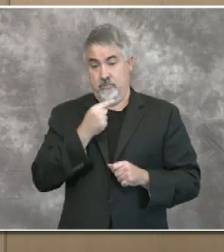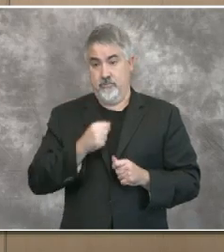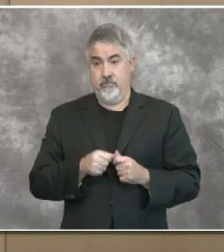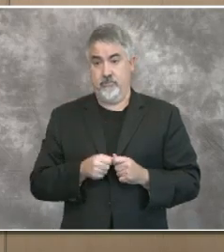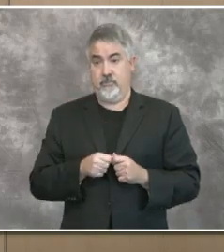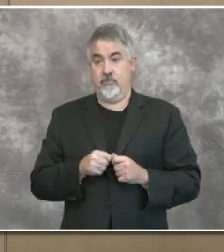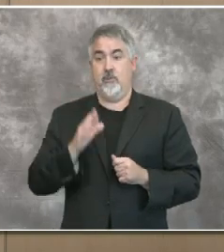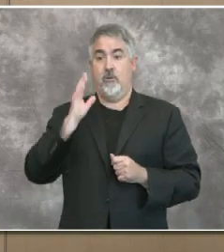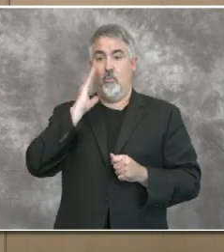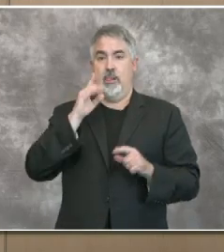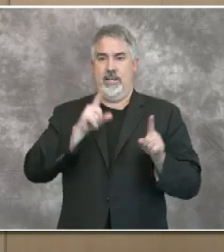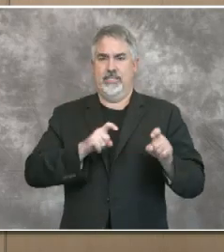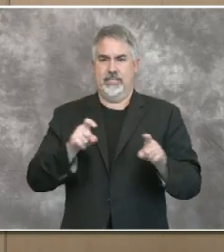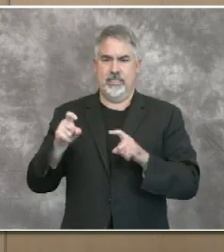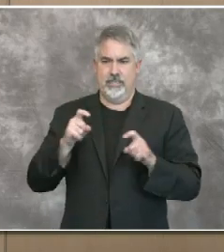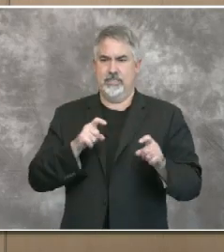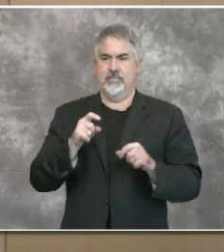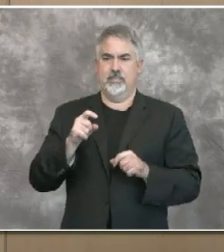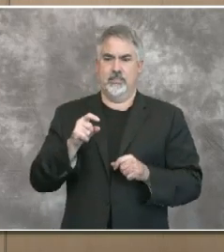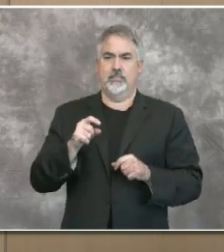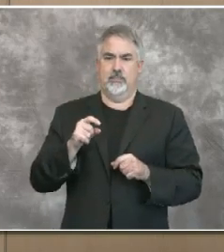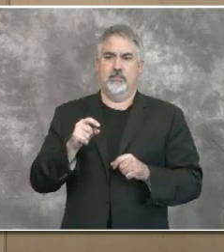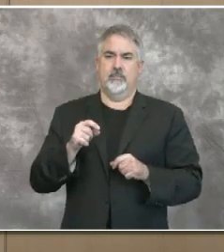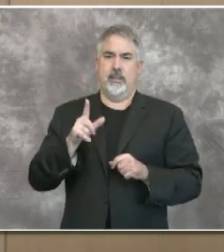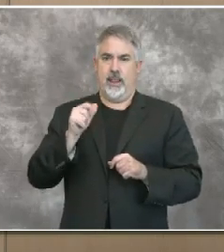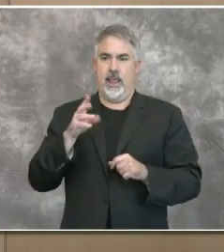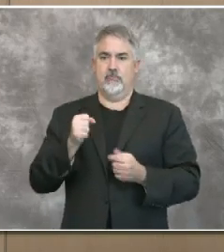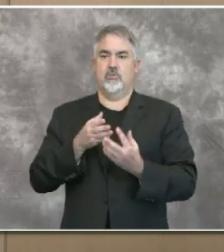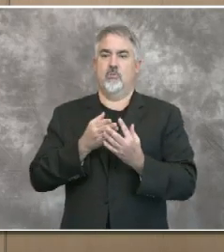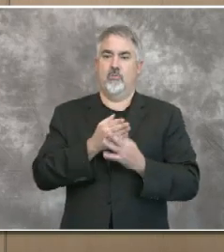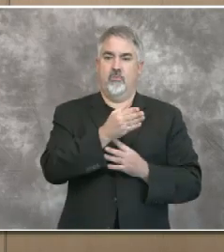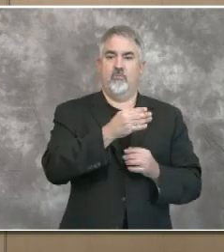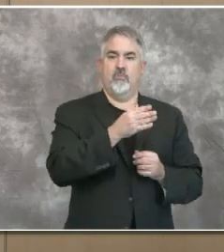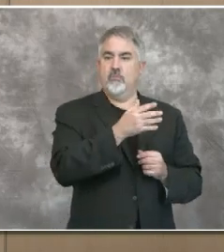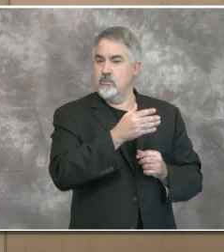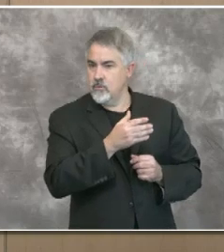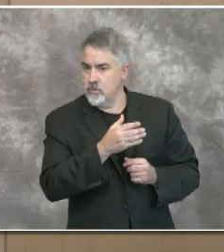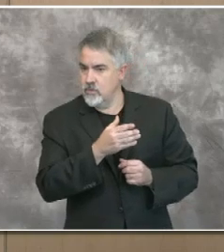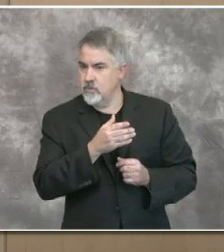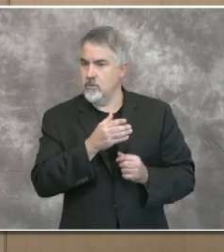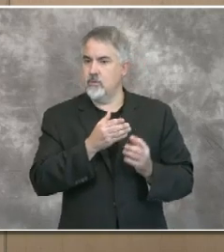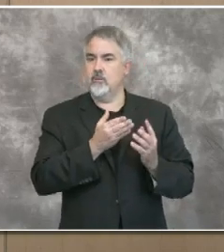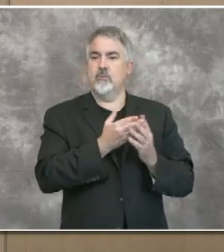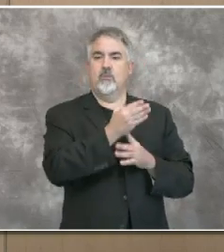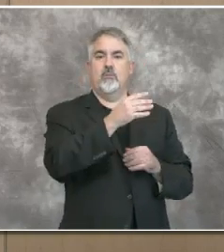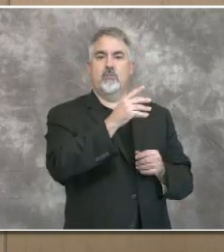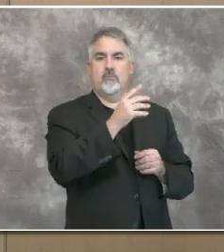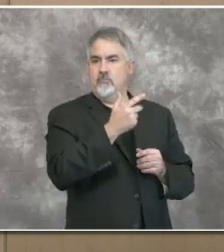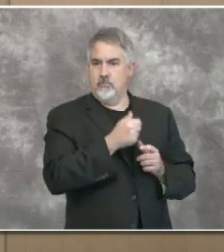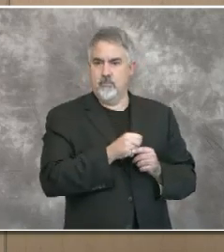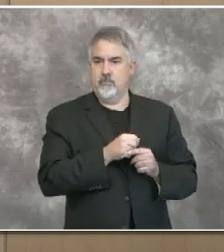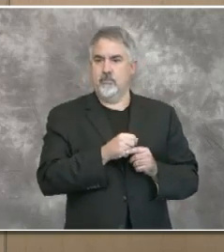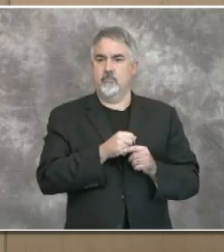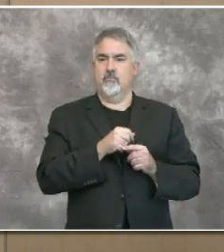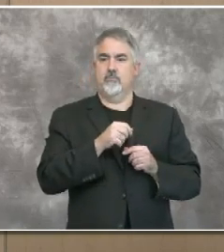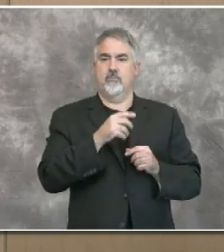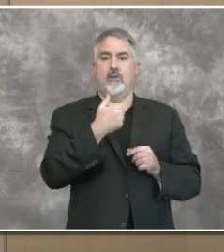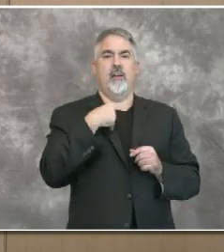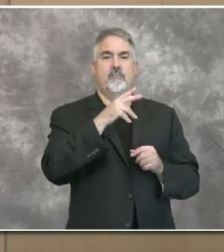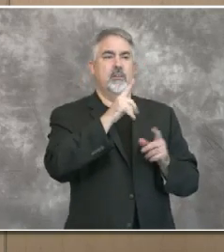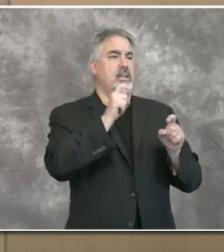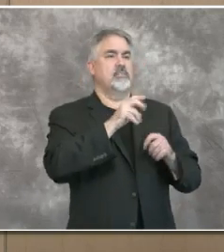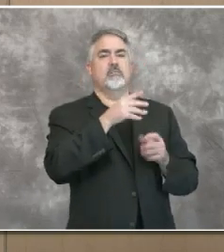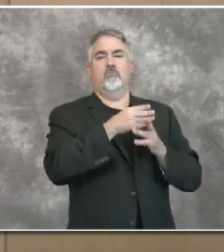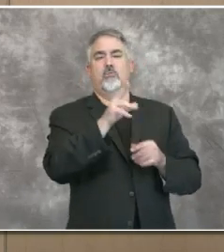testing hubs throughout the UC system. So I believe our local UC, University of California, San Diego's